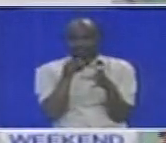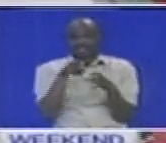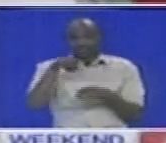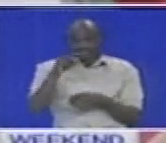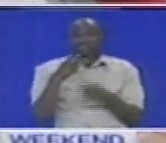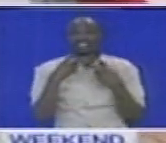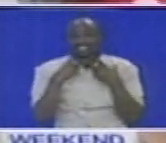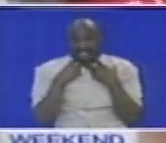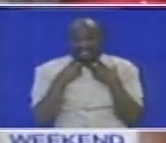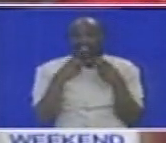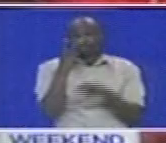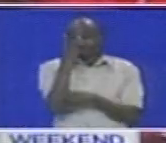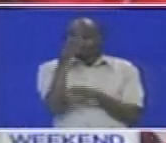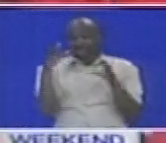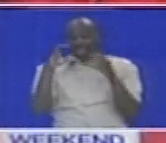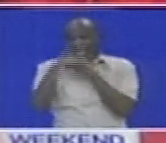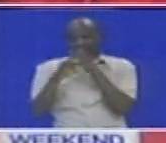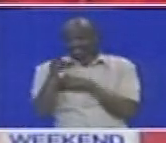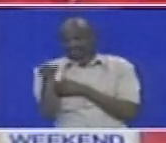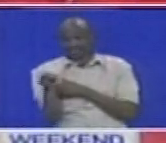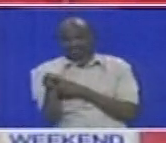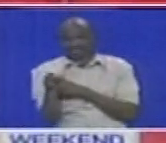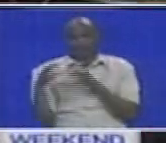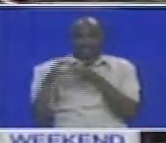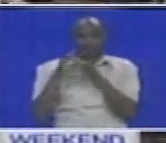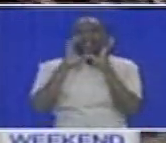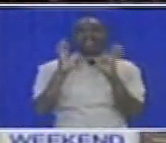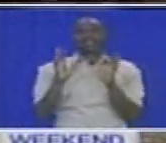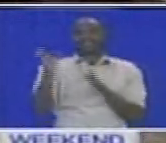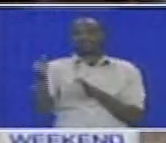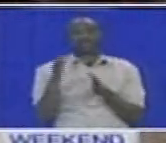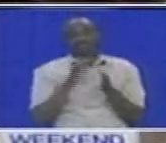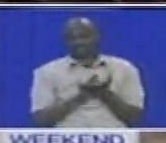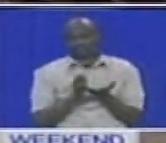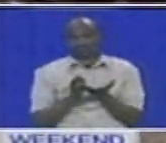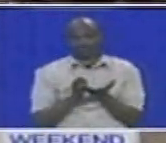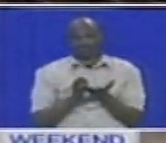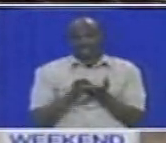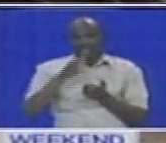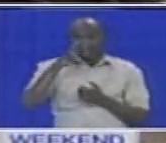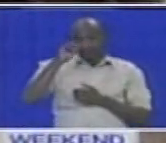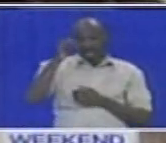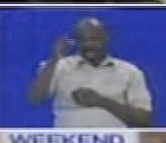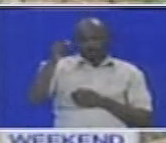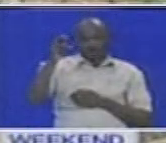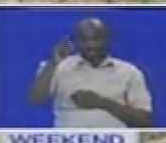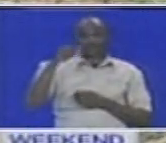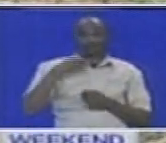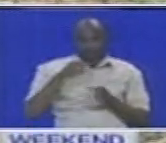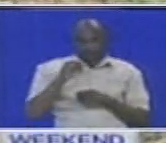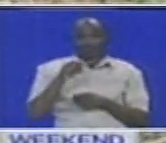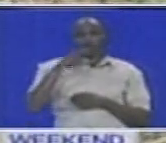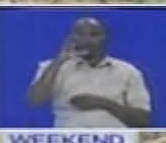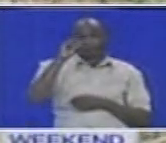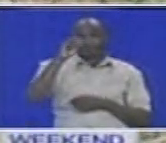stuck between two countries, never fully belonging to either. The Makonde hail from Mozambique.